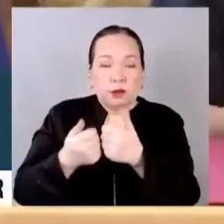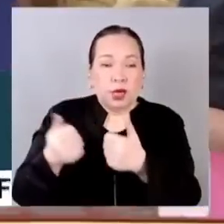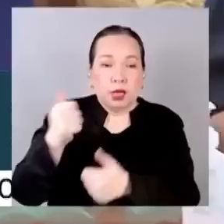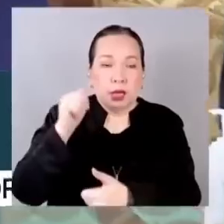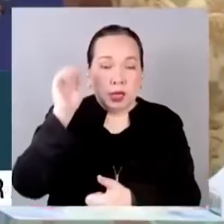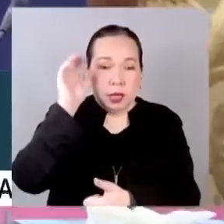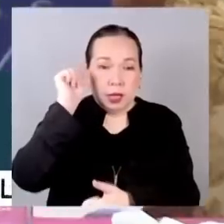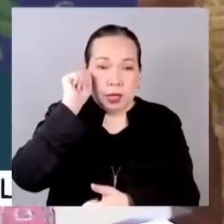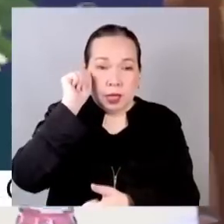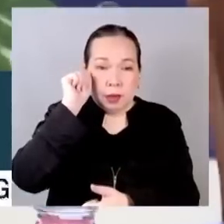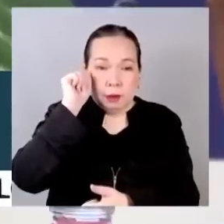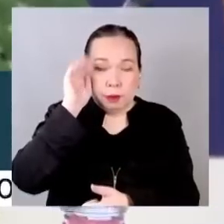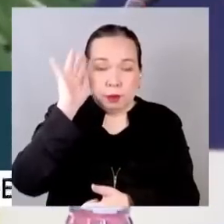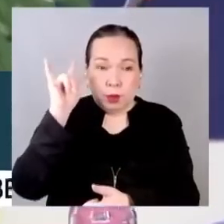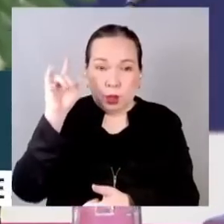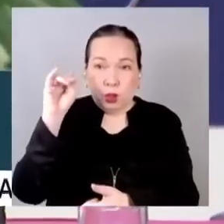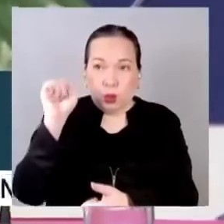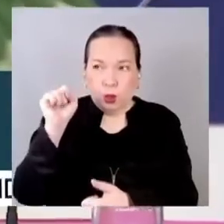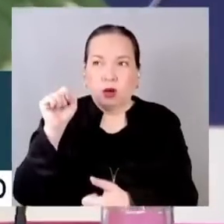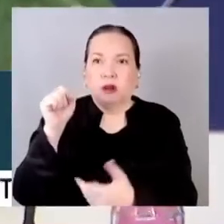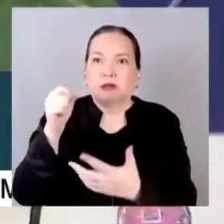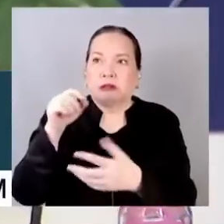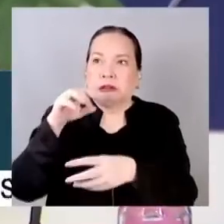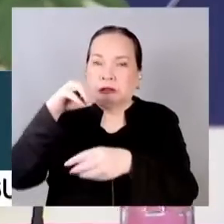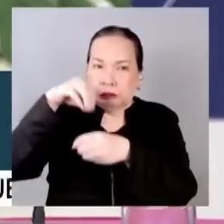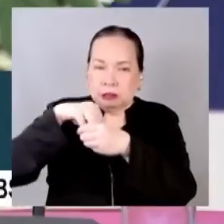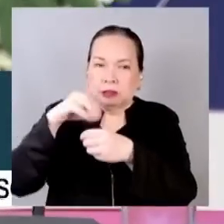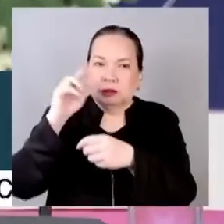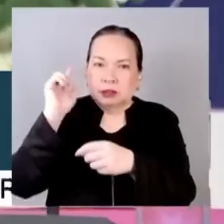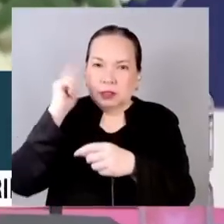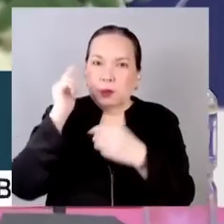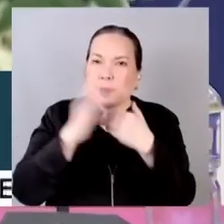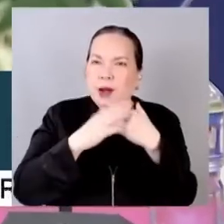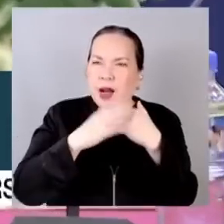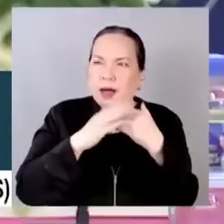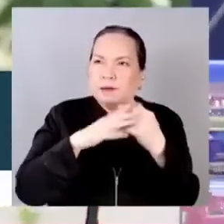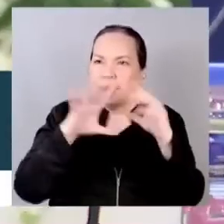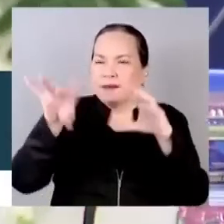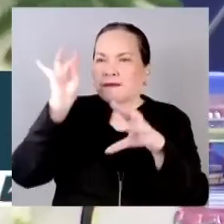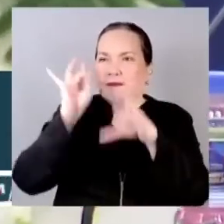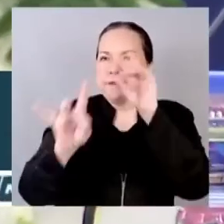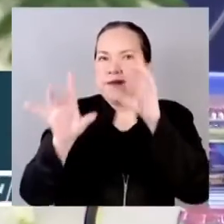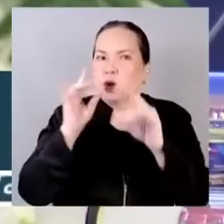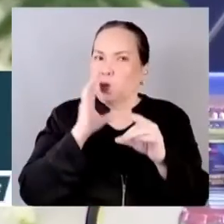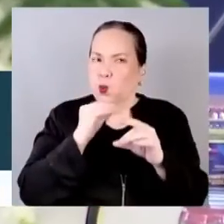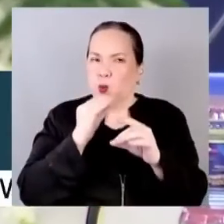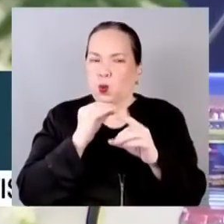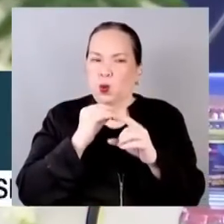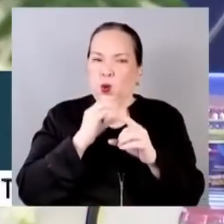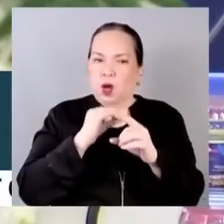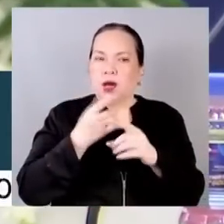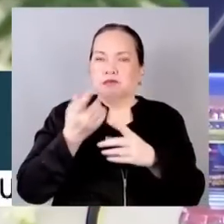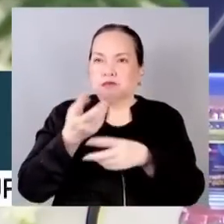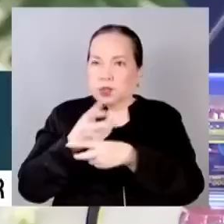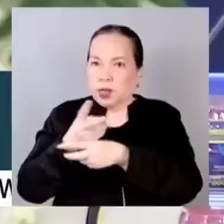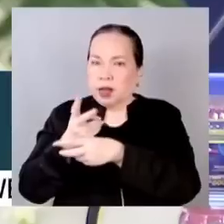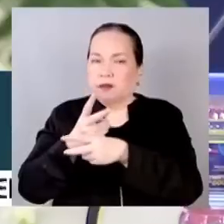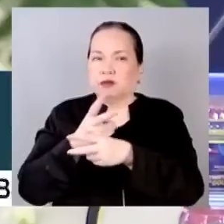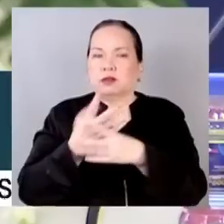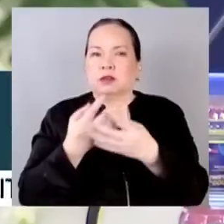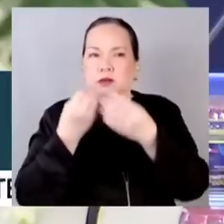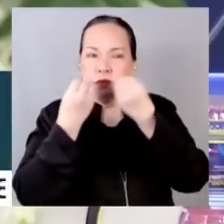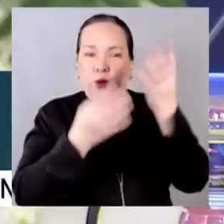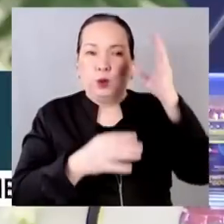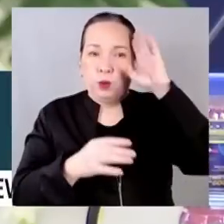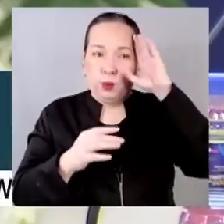in the process of actually uncovering who these people are. And he already cautioned the president when he